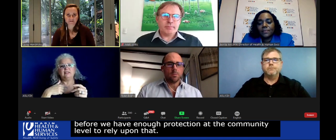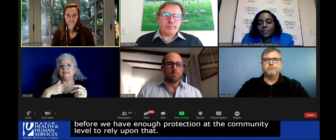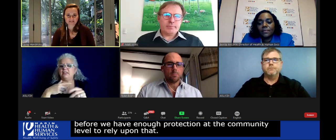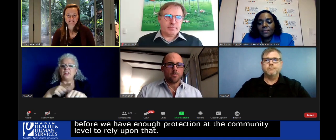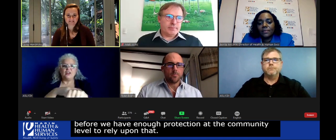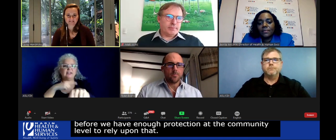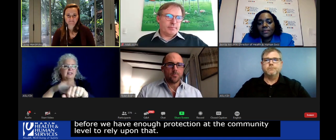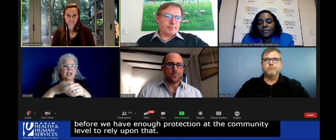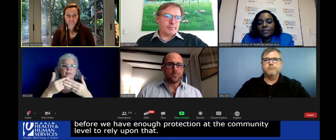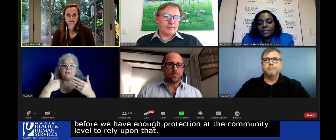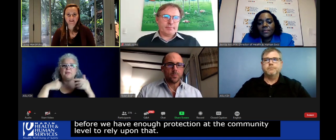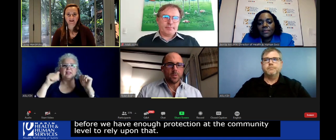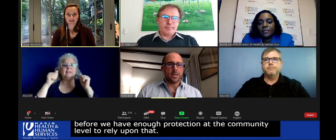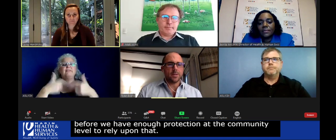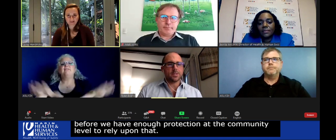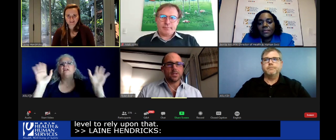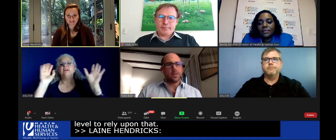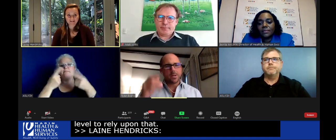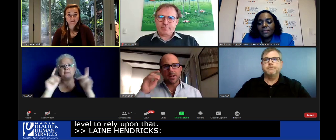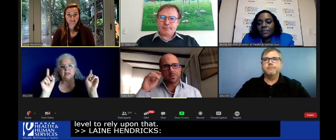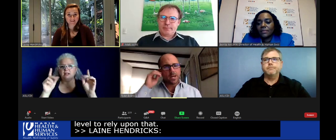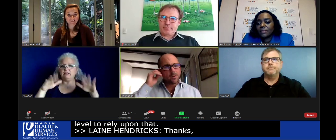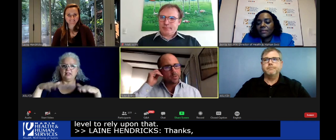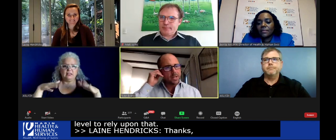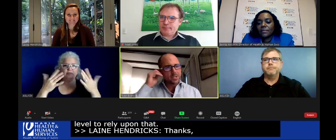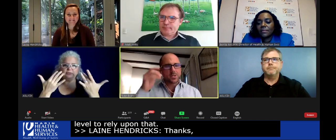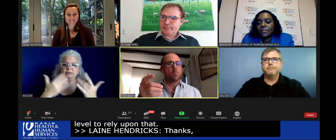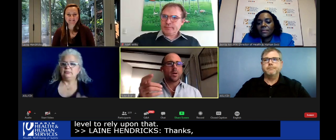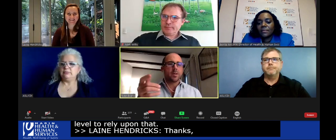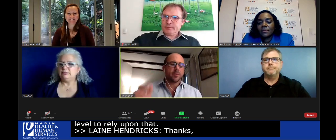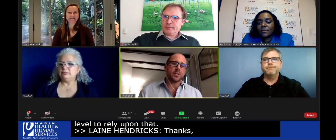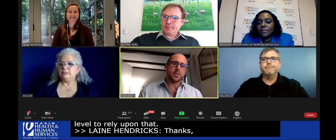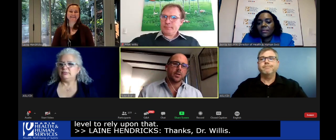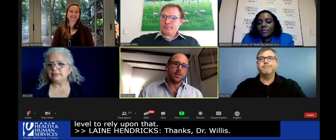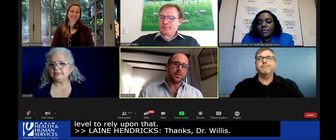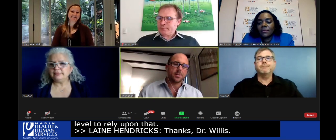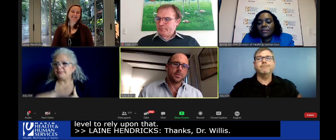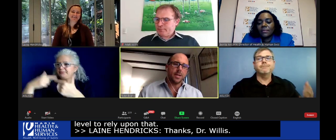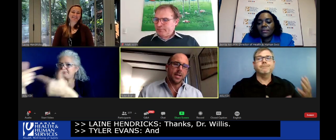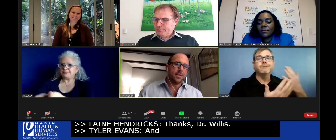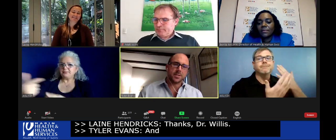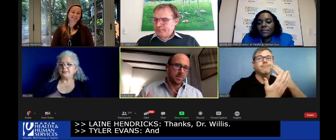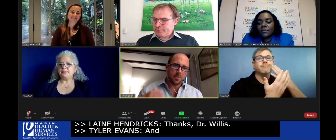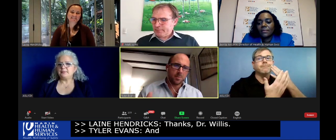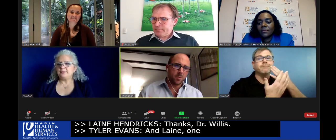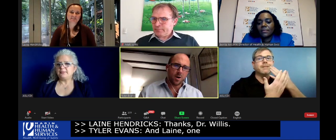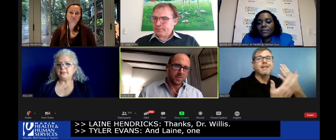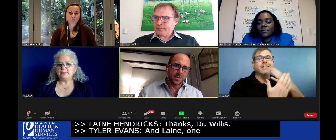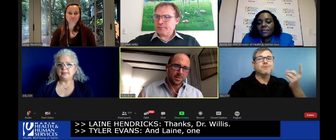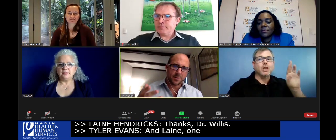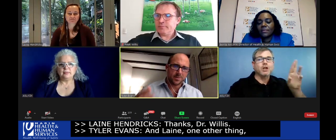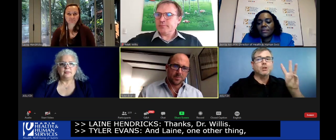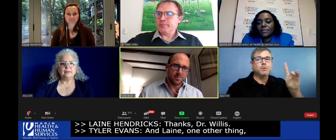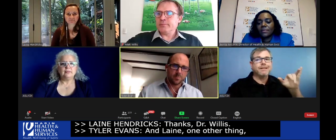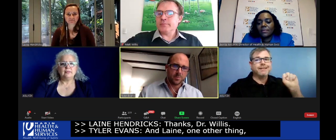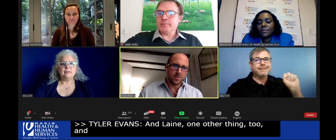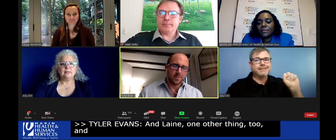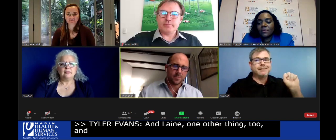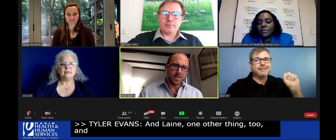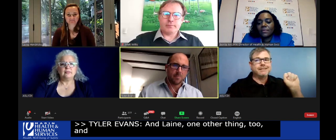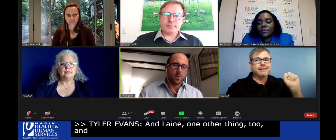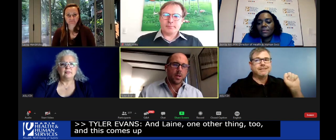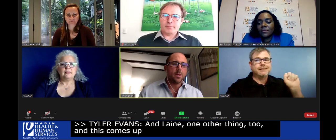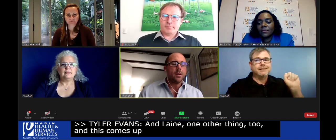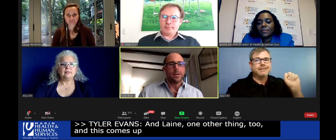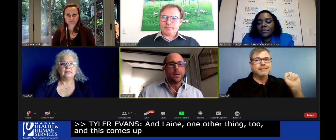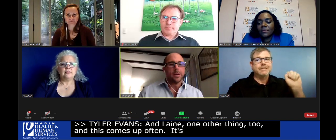Thanks, Dr. Willis. That's all right. And Lainey, and one other thing too. This comes up often. It's to that